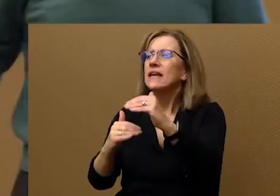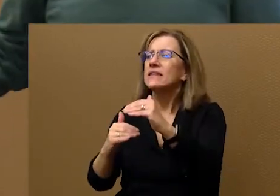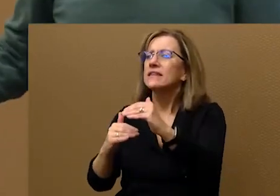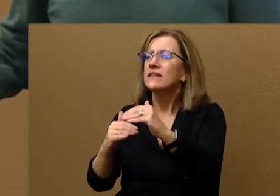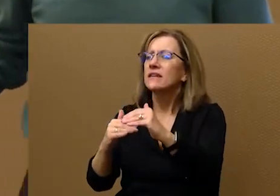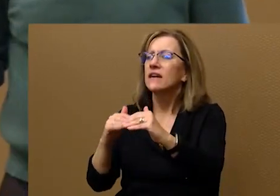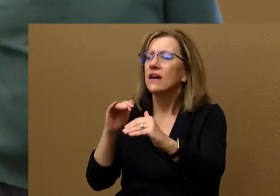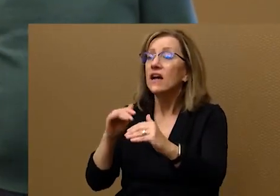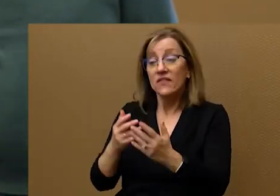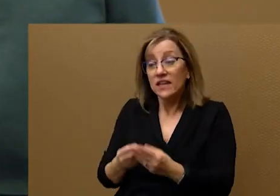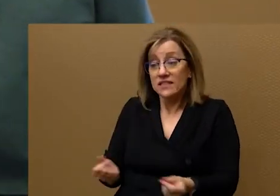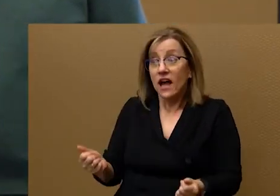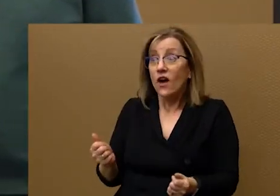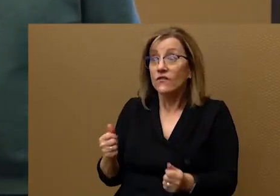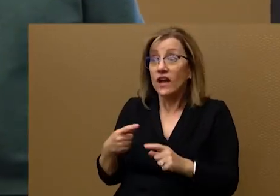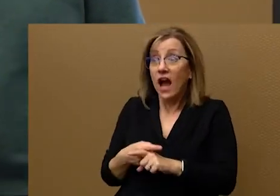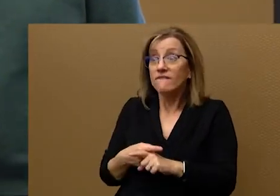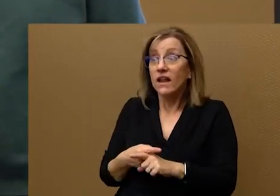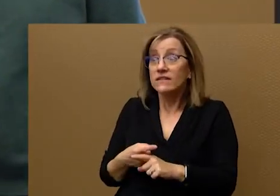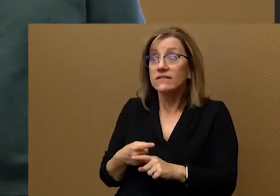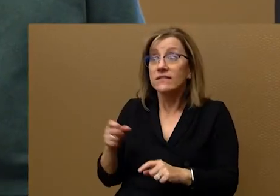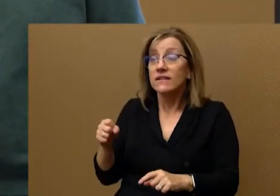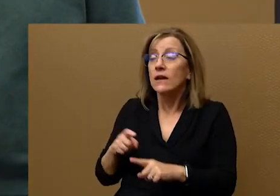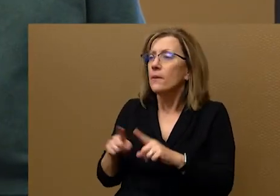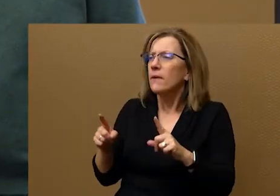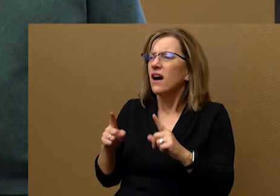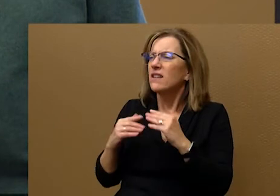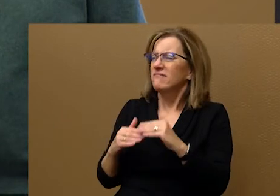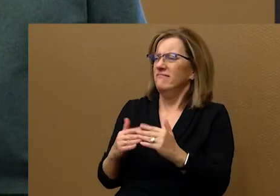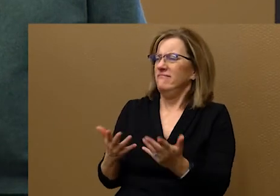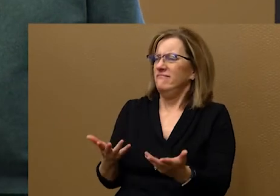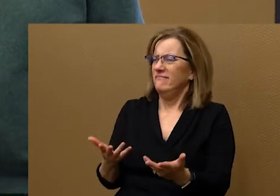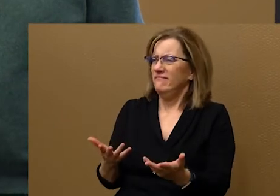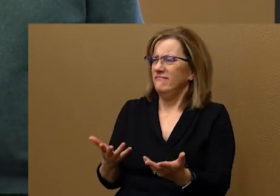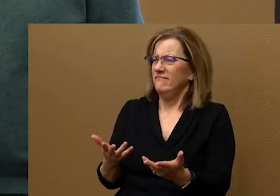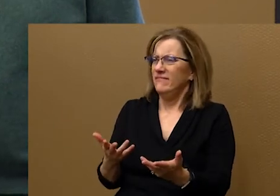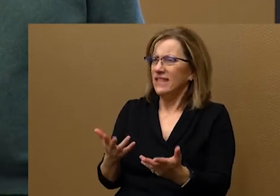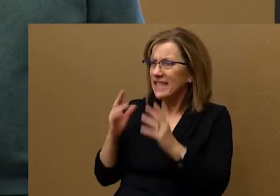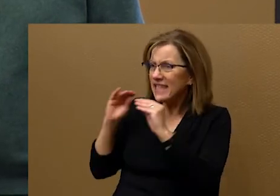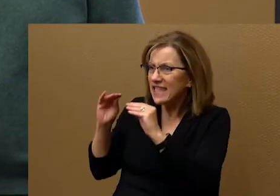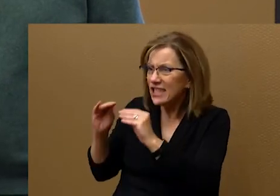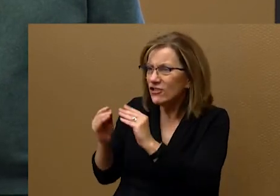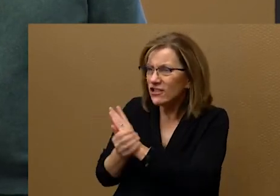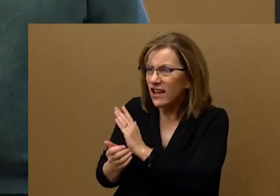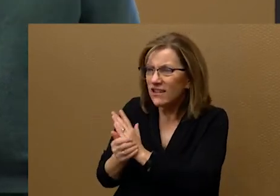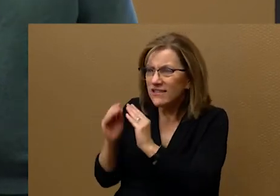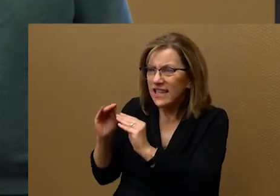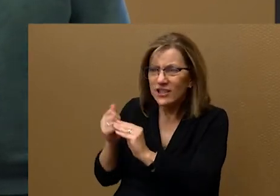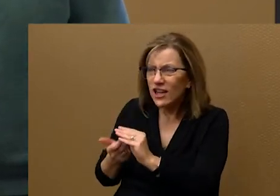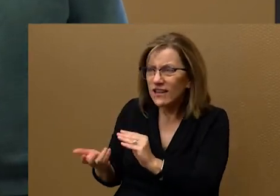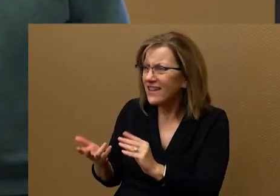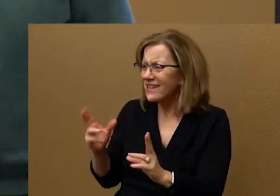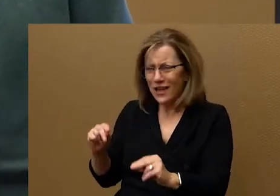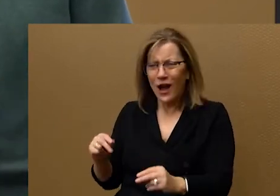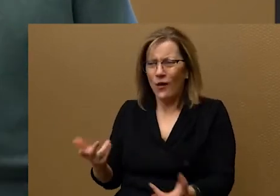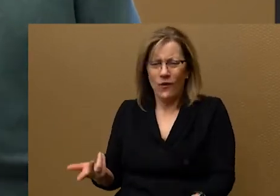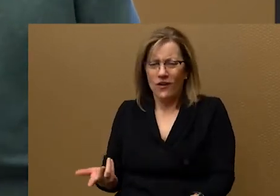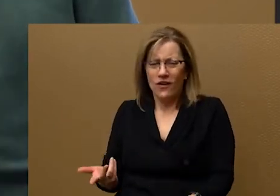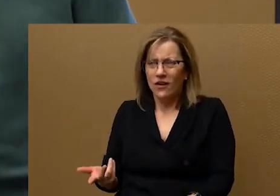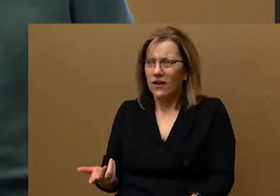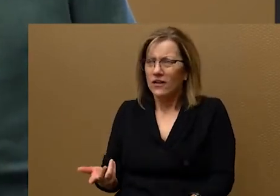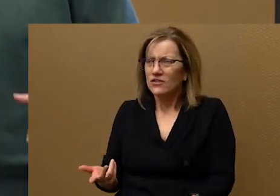got the conflict solved, but did they teach skills? No, there's no skill building. There's